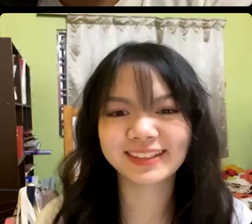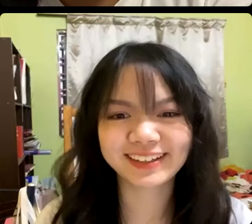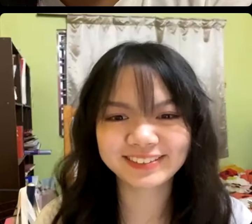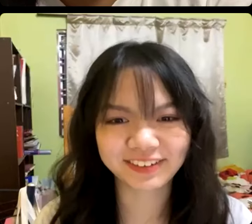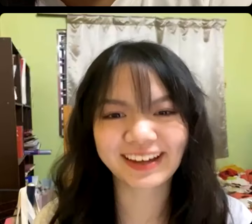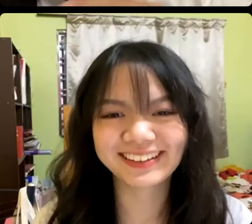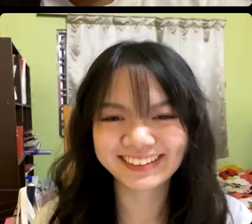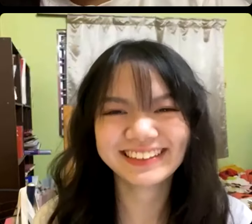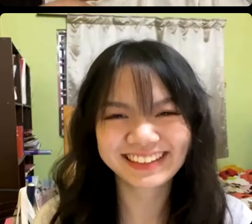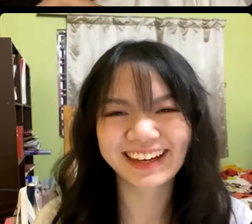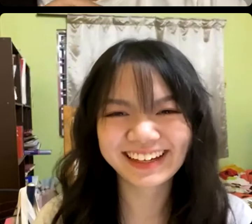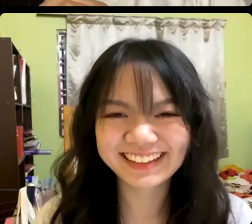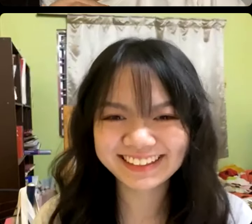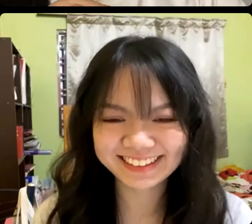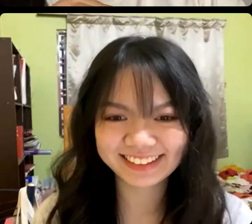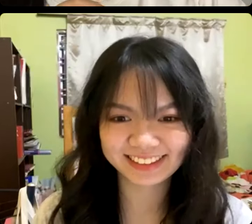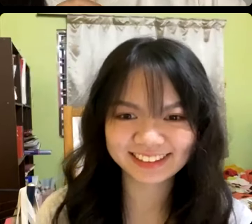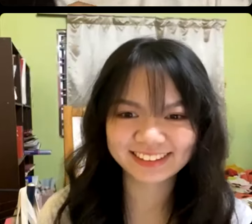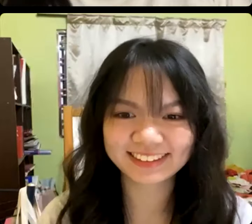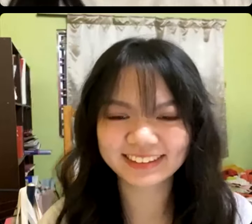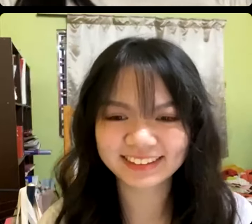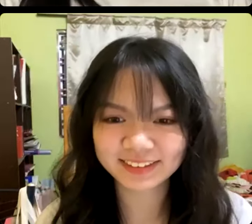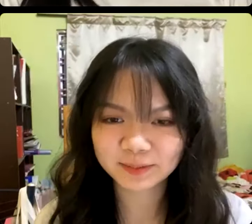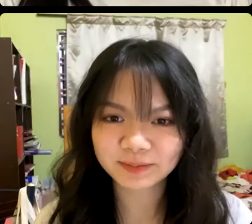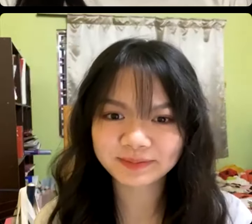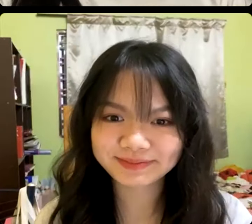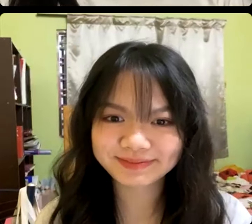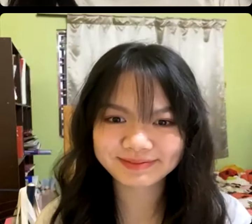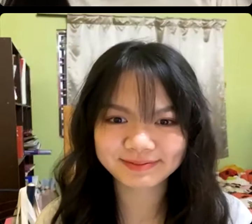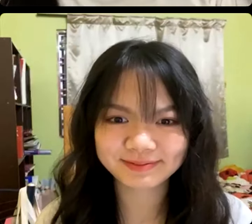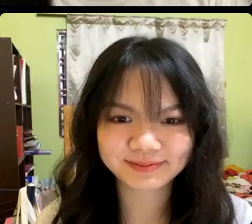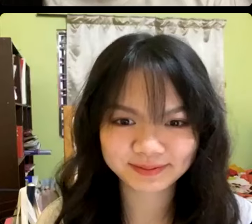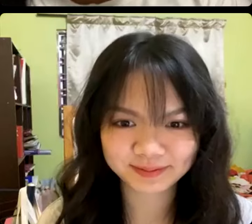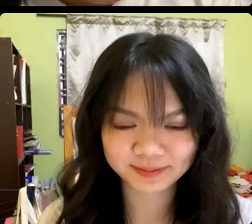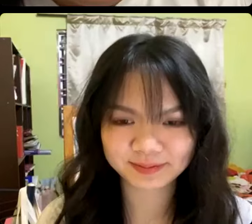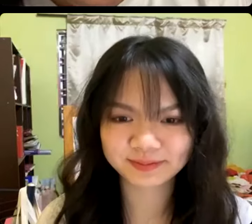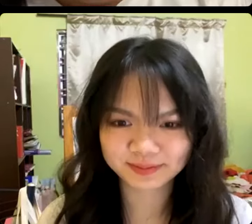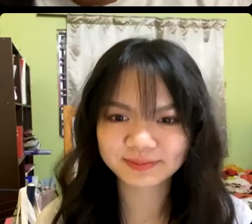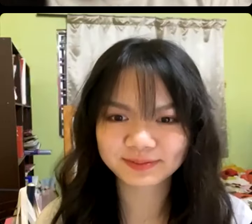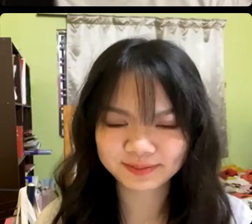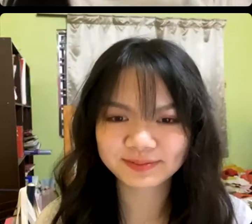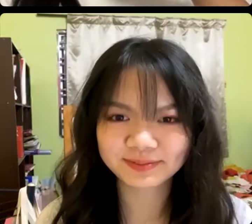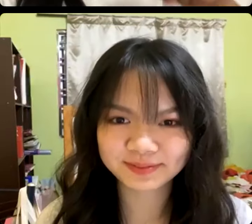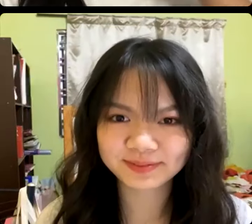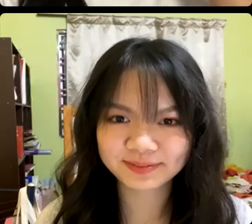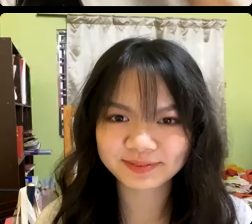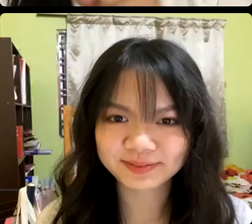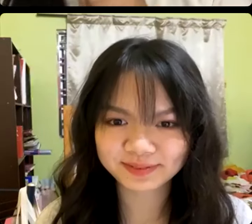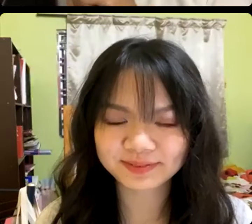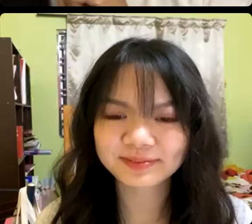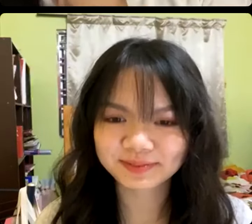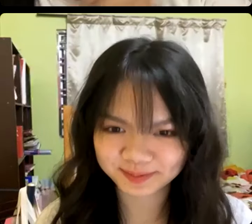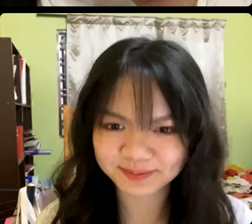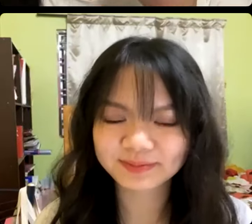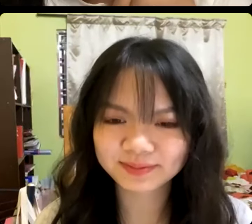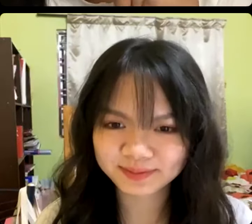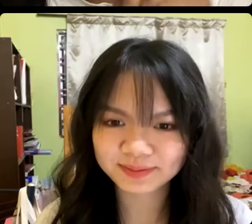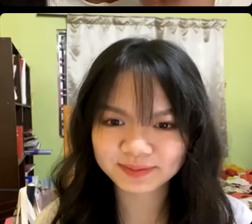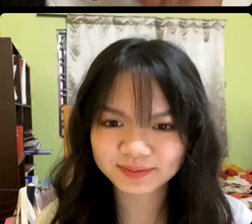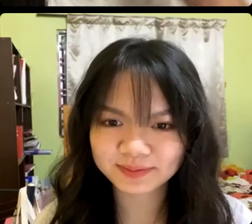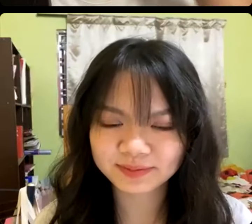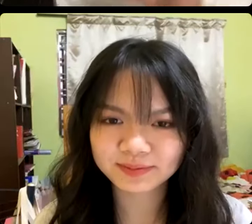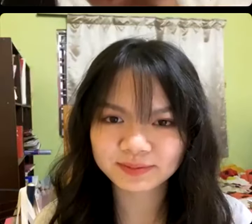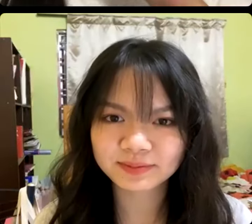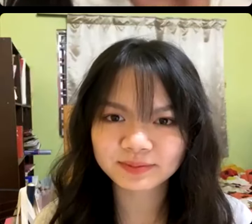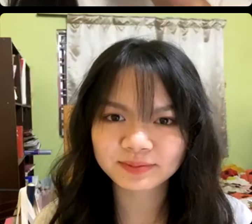like fast like rocket. Yeah. Wow. So time flies for you when you are doing things that you like. Okay, what about things